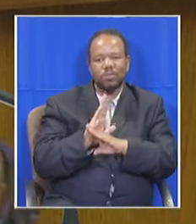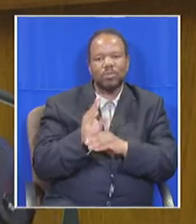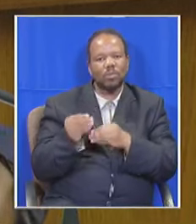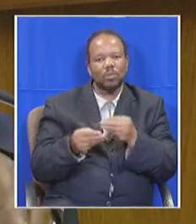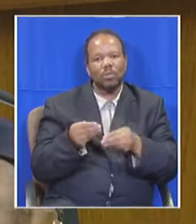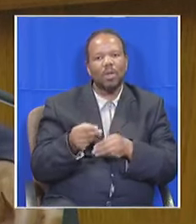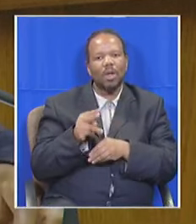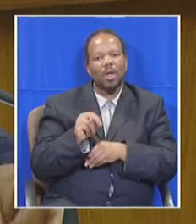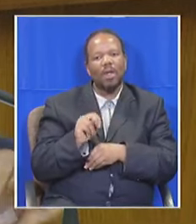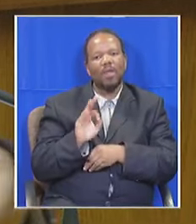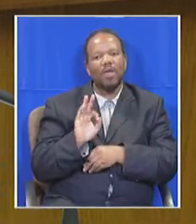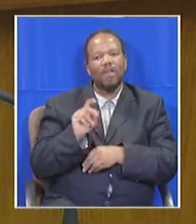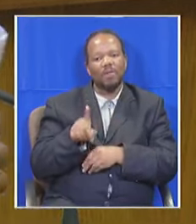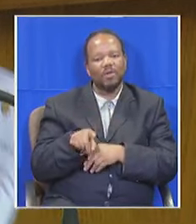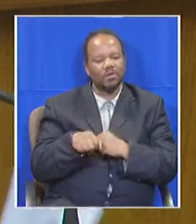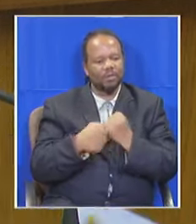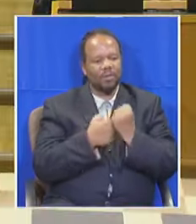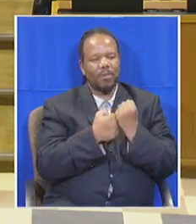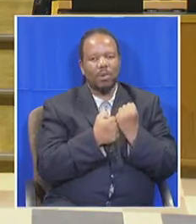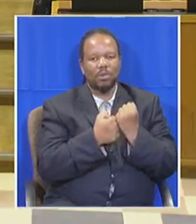NFP supports this report. Thank you.